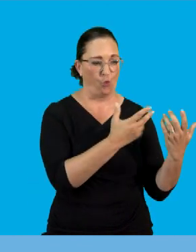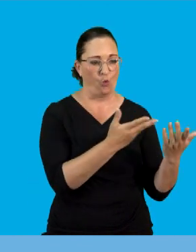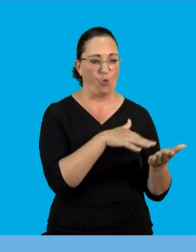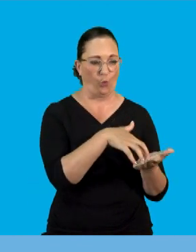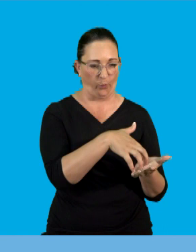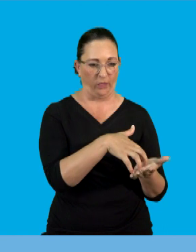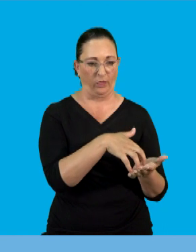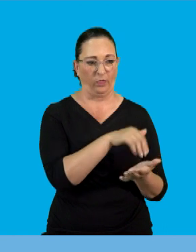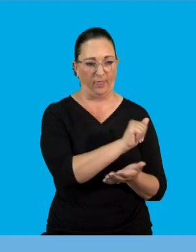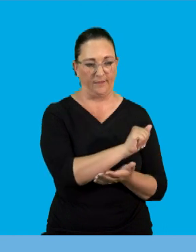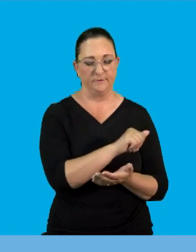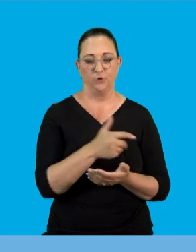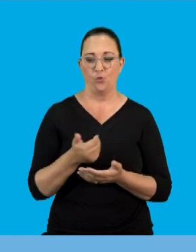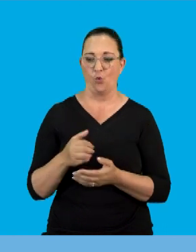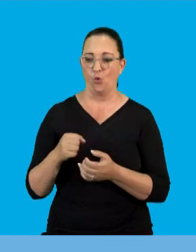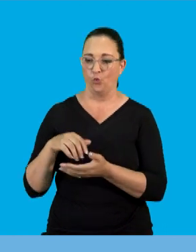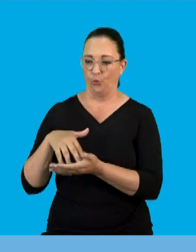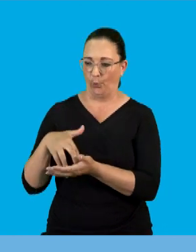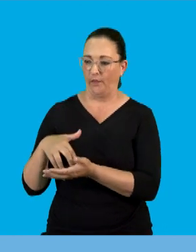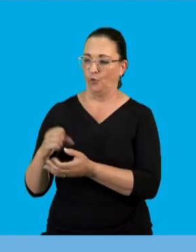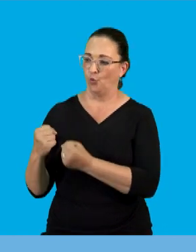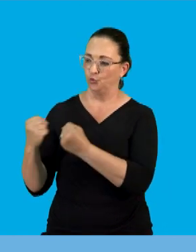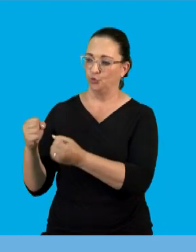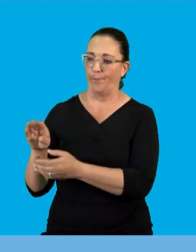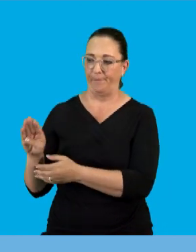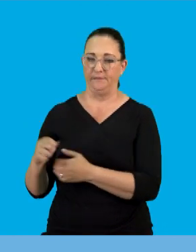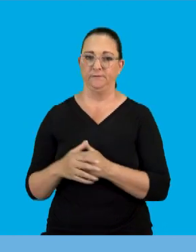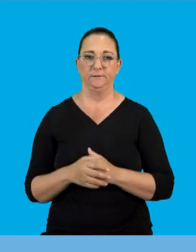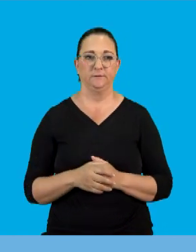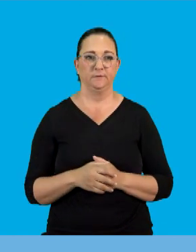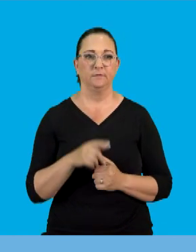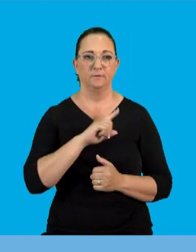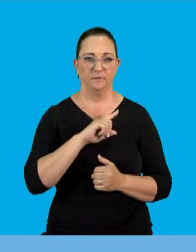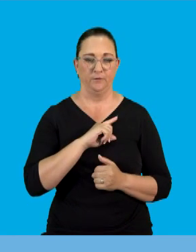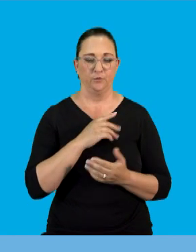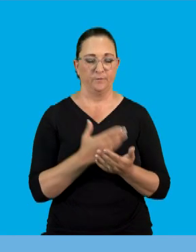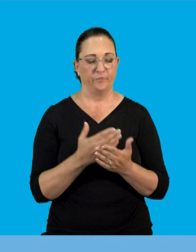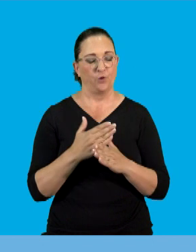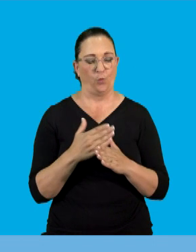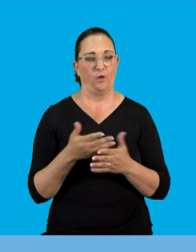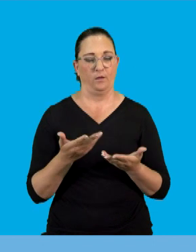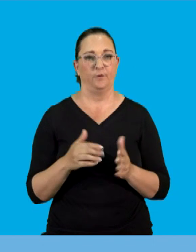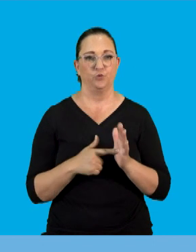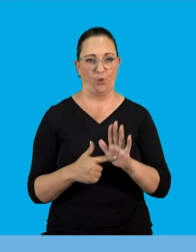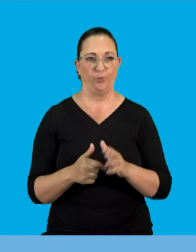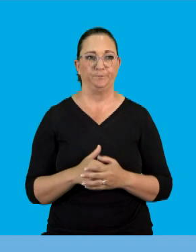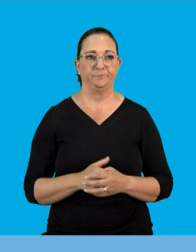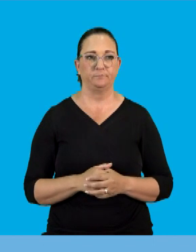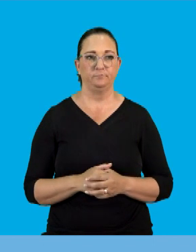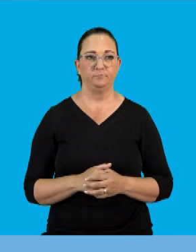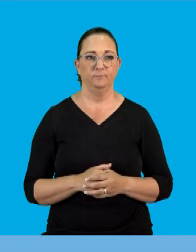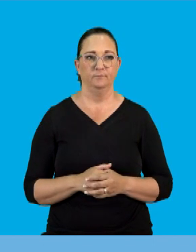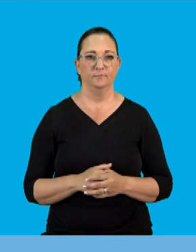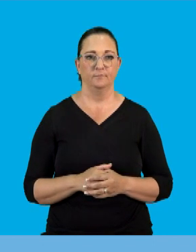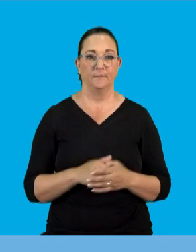strong or weak acid or strong or weak base. So that's how a universal indicator works. So